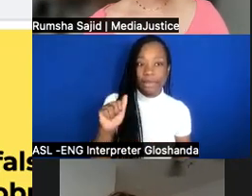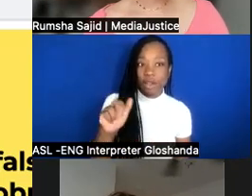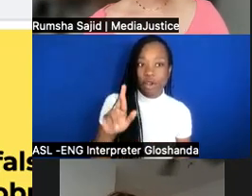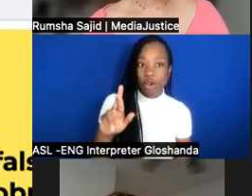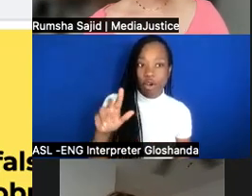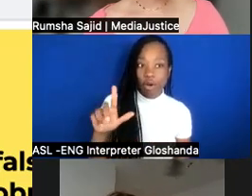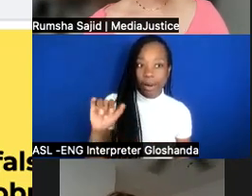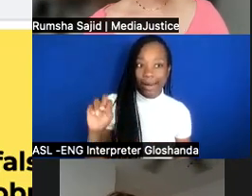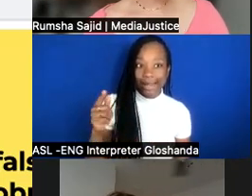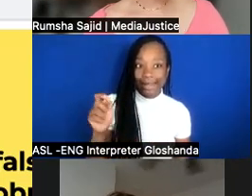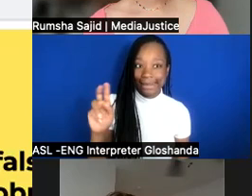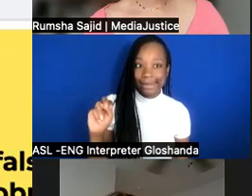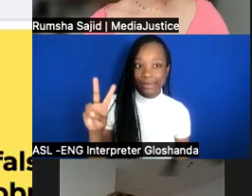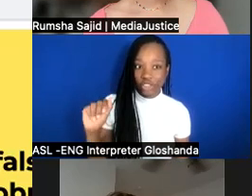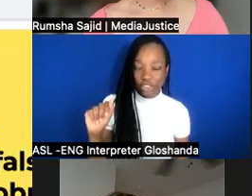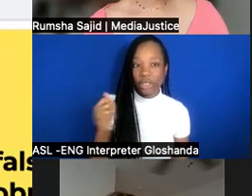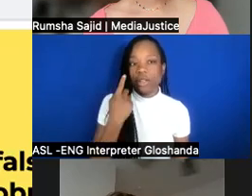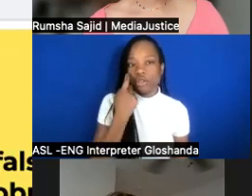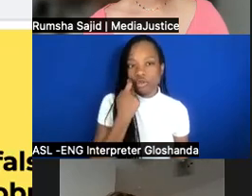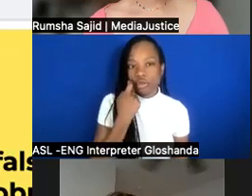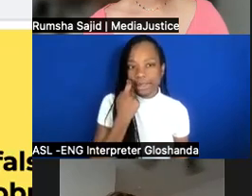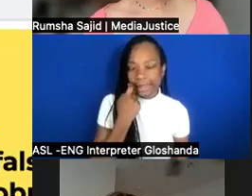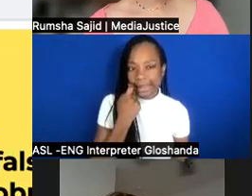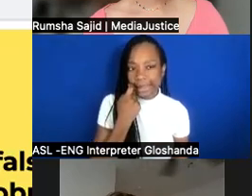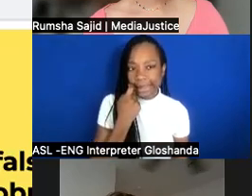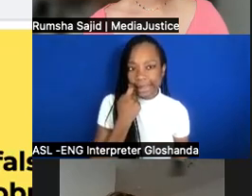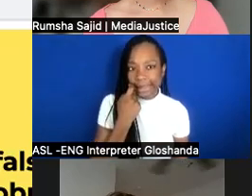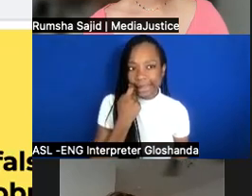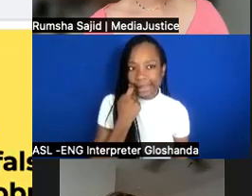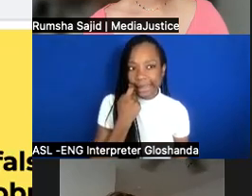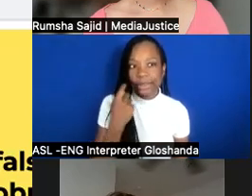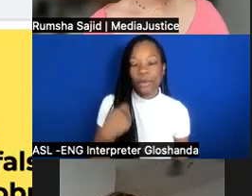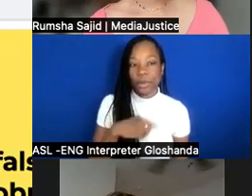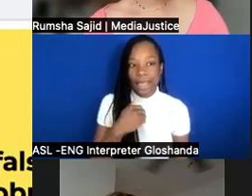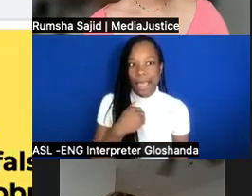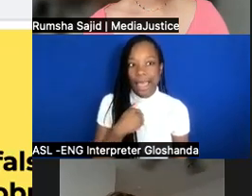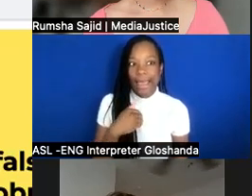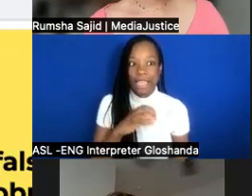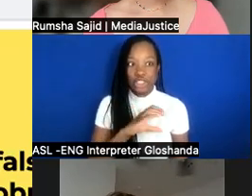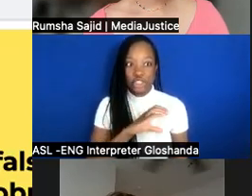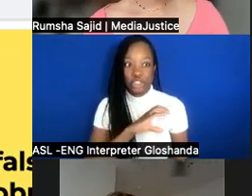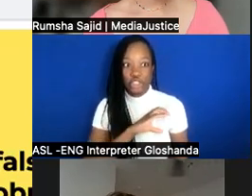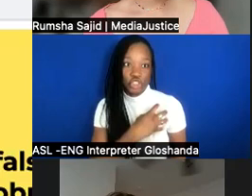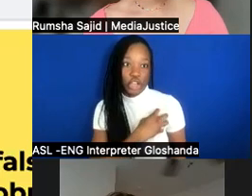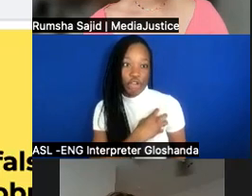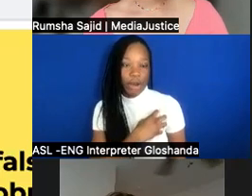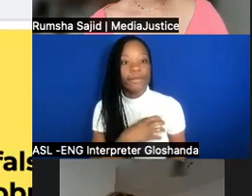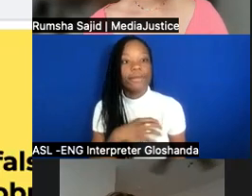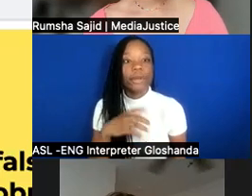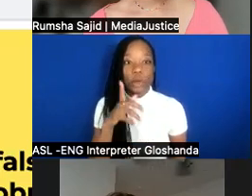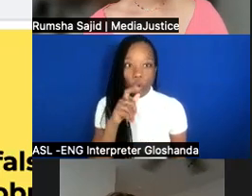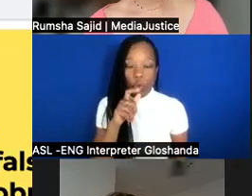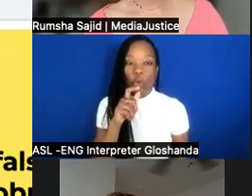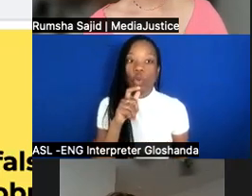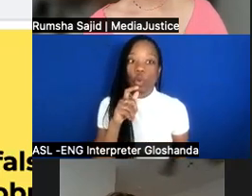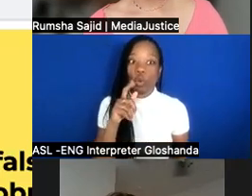recent sheriff's race for the primaries, the incumbent who was unelected, but now he was appointed